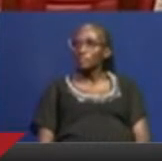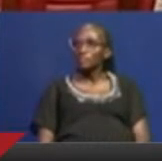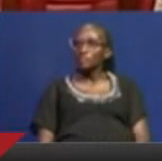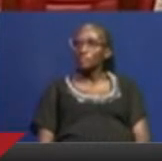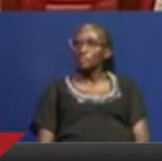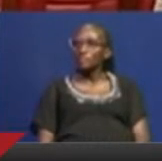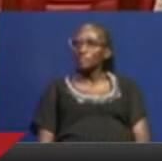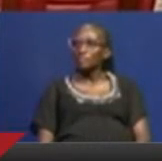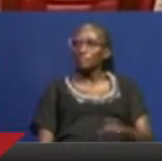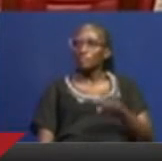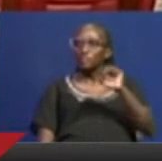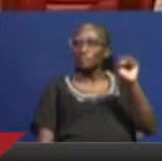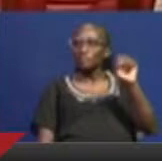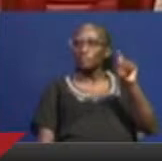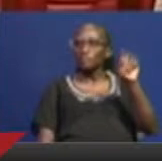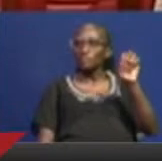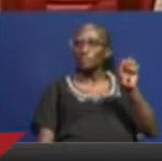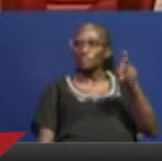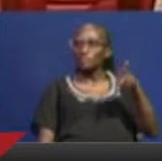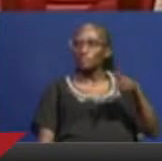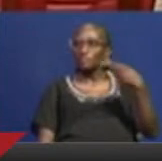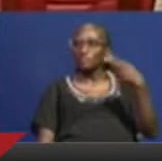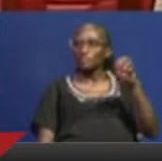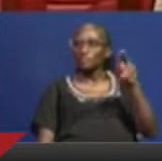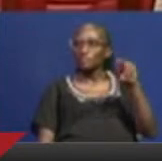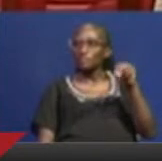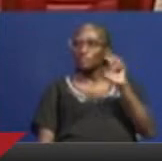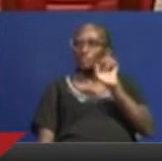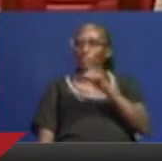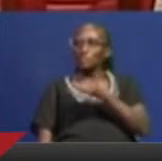Laikipia West Stephen Washira Karani.